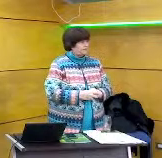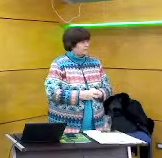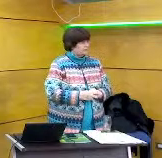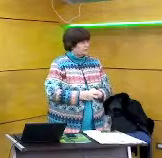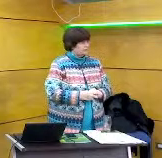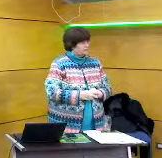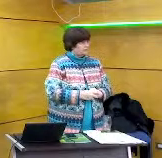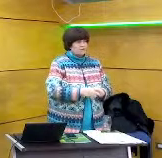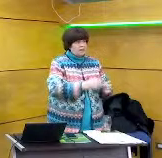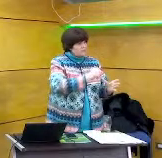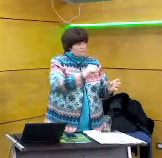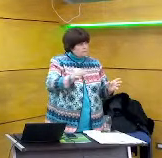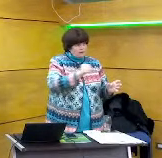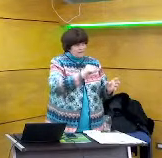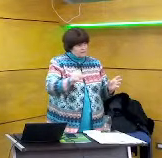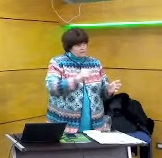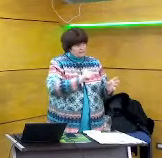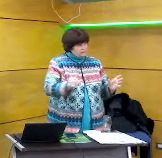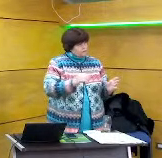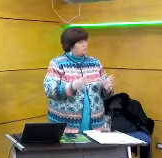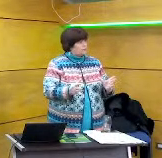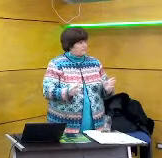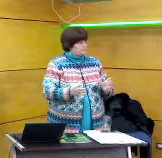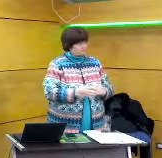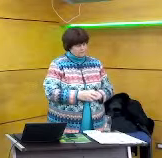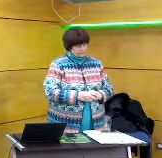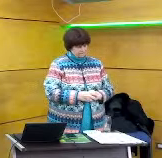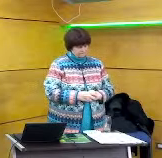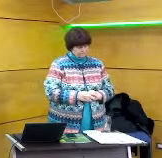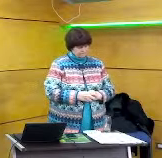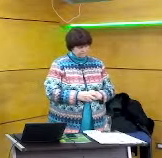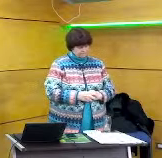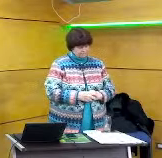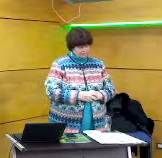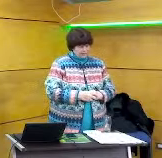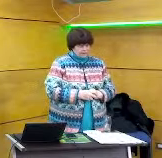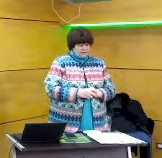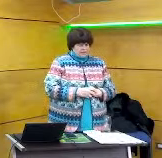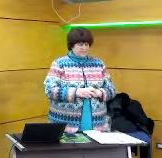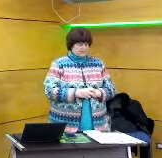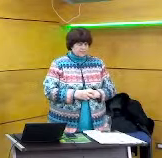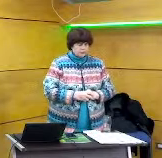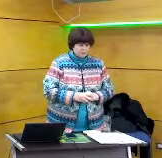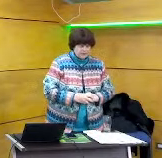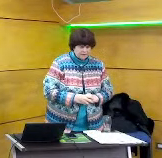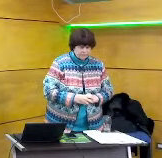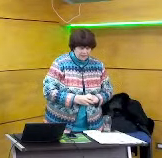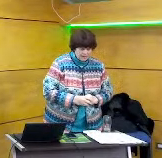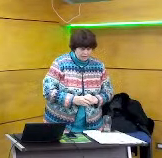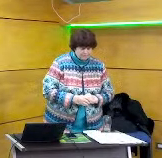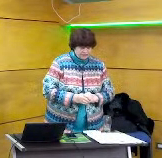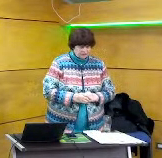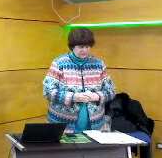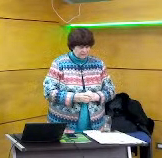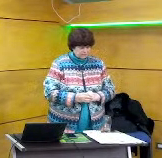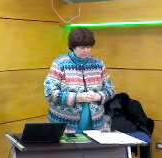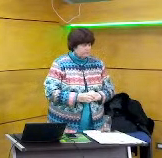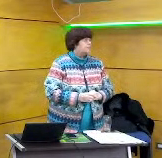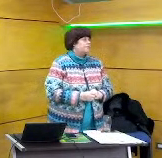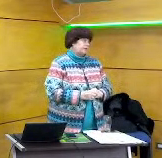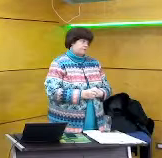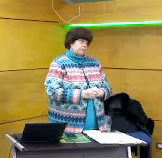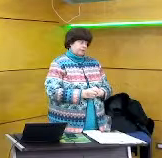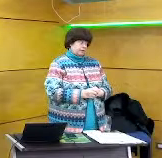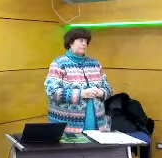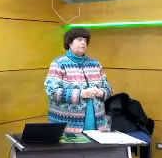the reading. They're not going to be ready to write something. The ESU Creative Writing Competition is a